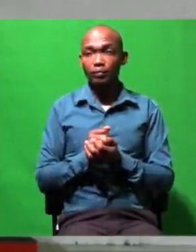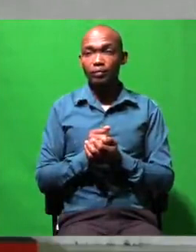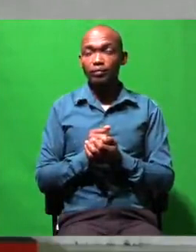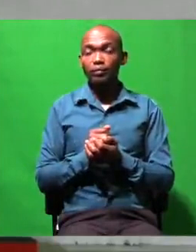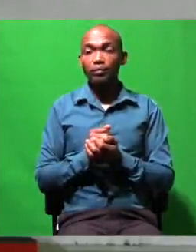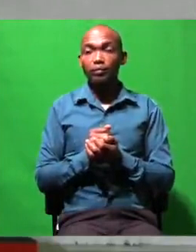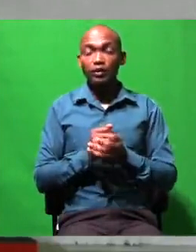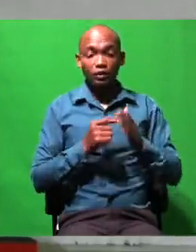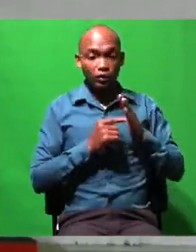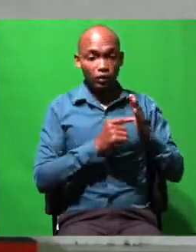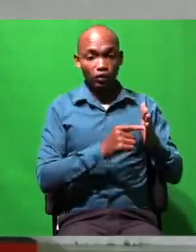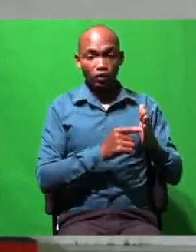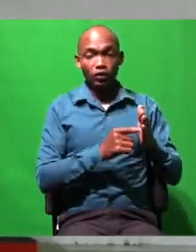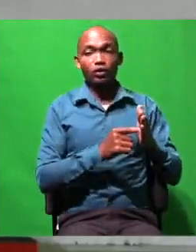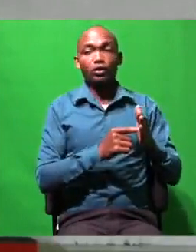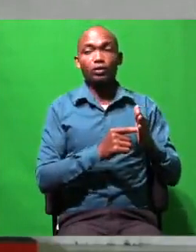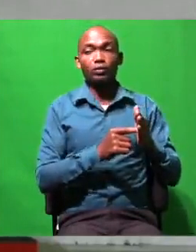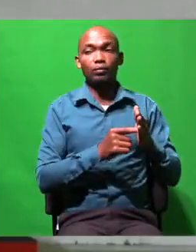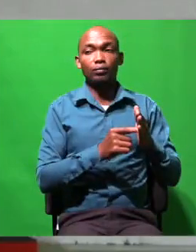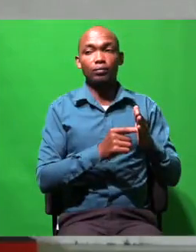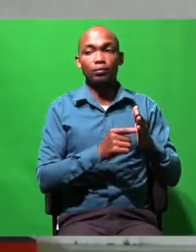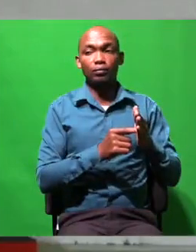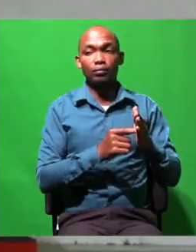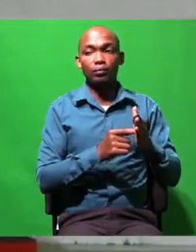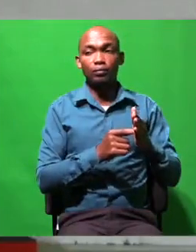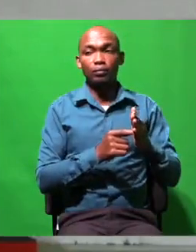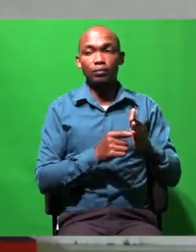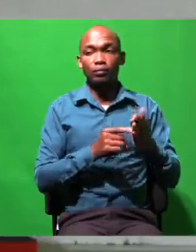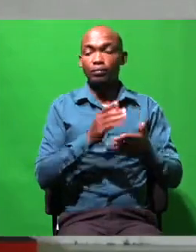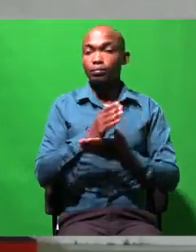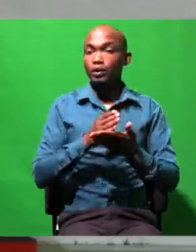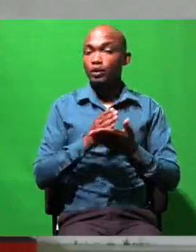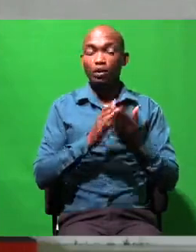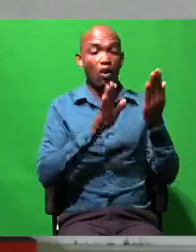it shows a piece of mirror with some of